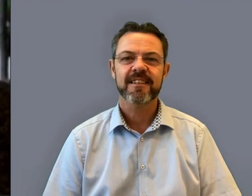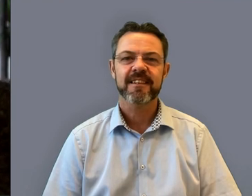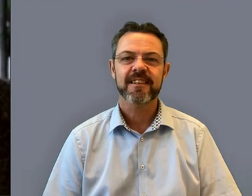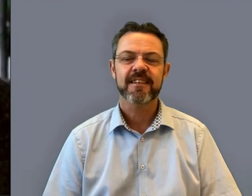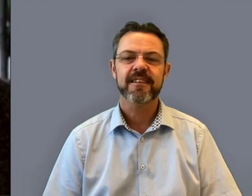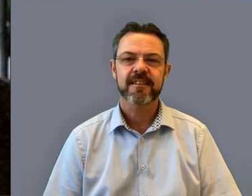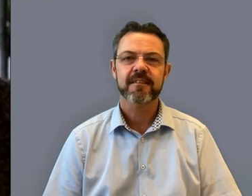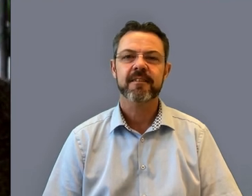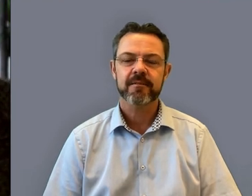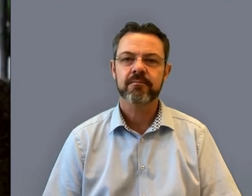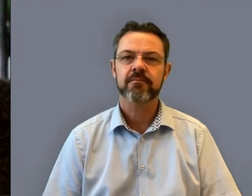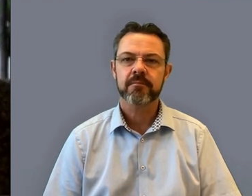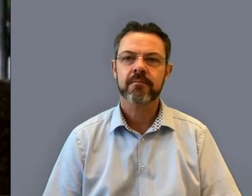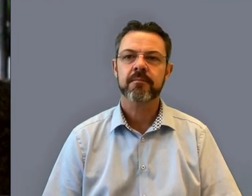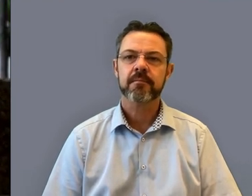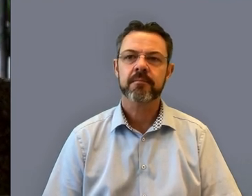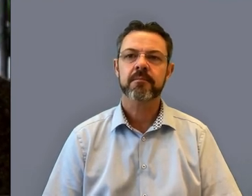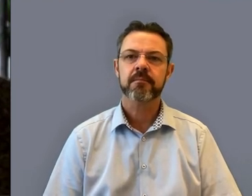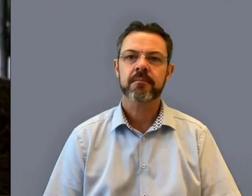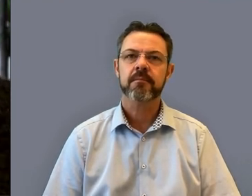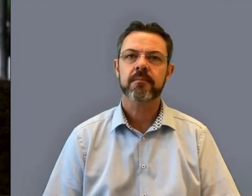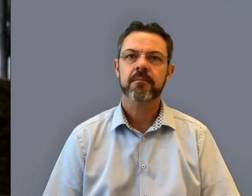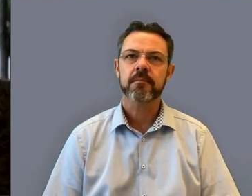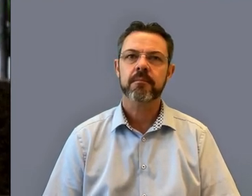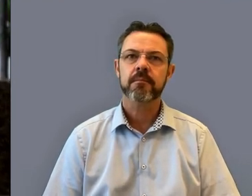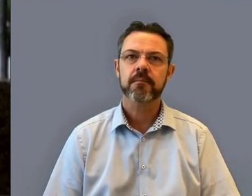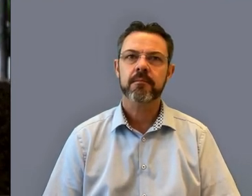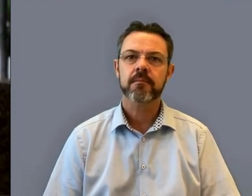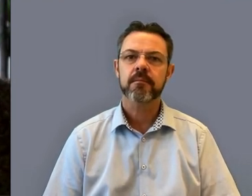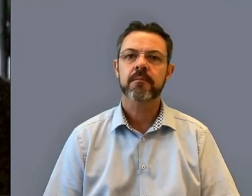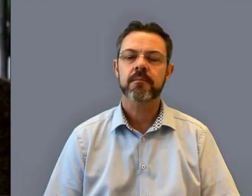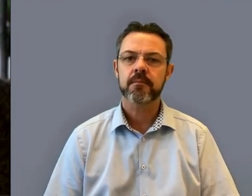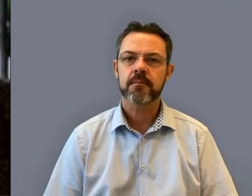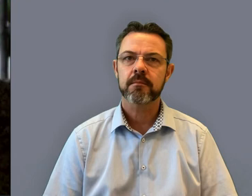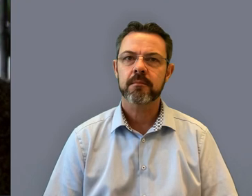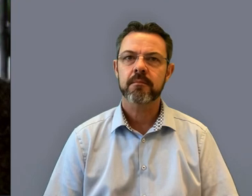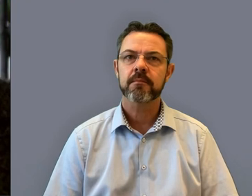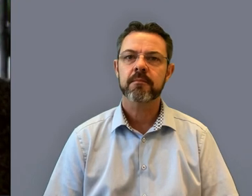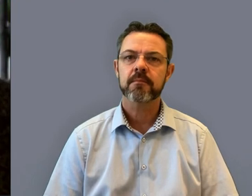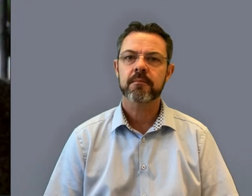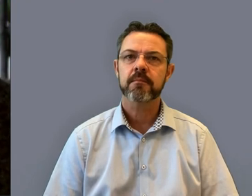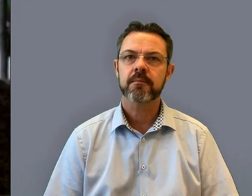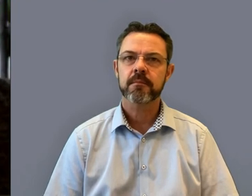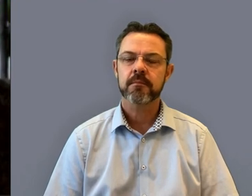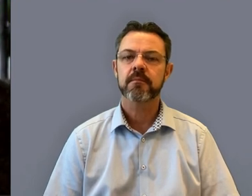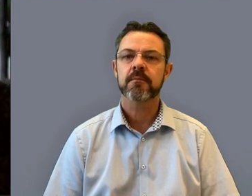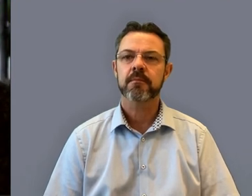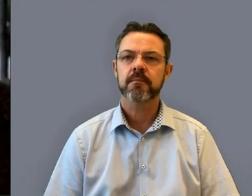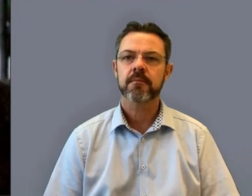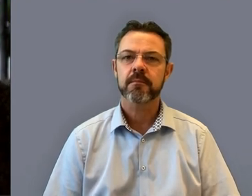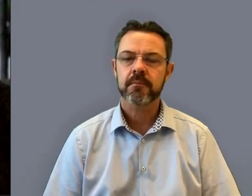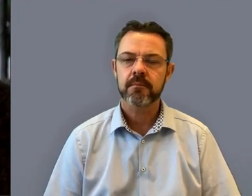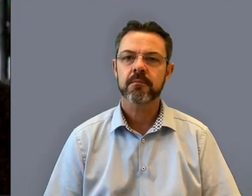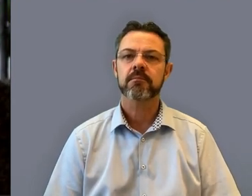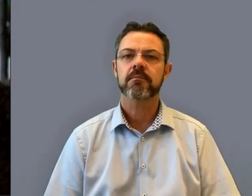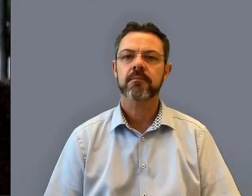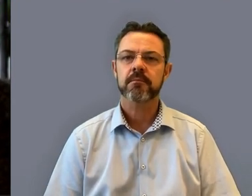very accurate. You know, it's... A van is a bit more forgiving. Like, if you mess up a bit, a van can make a U-turn, not a